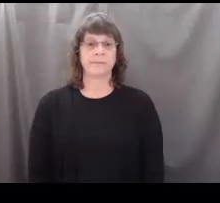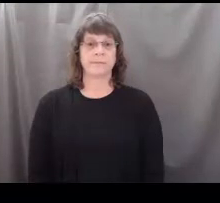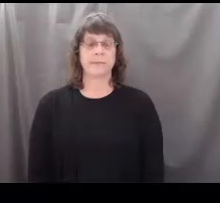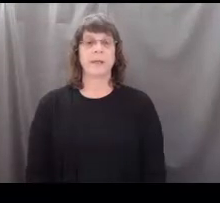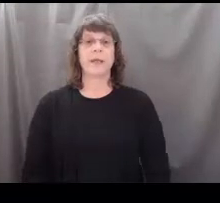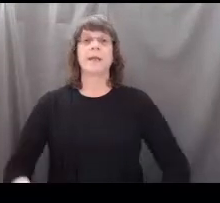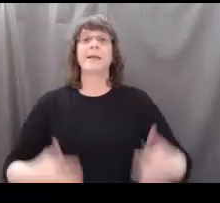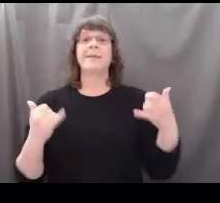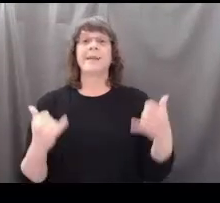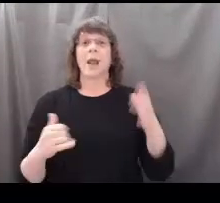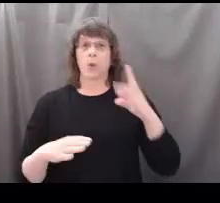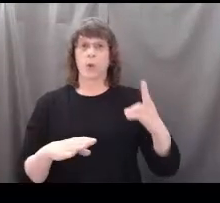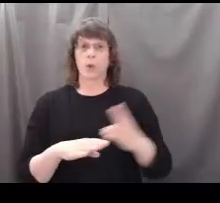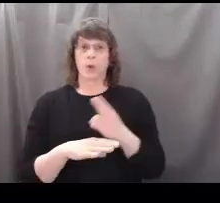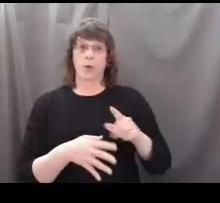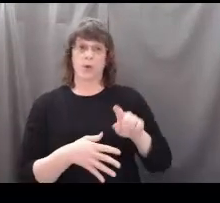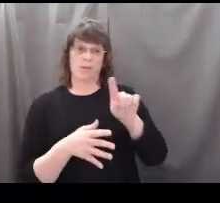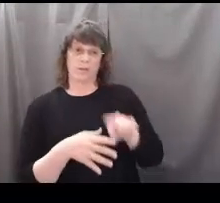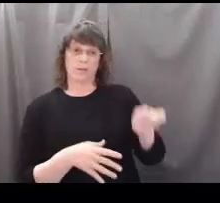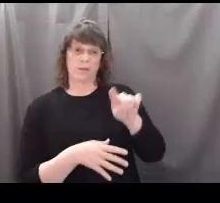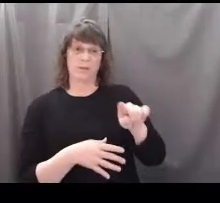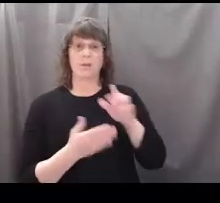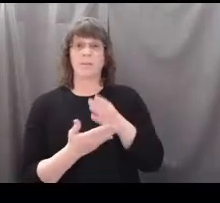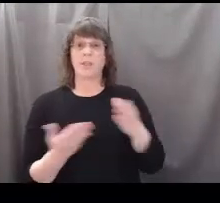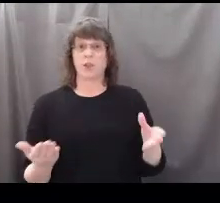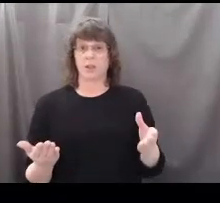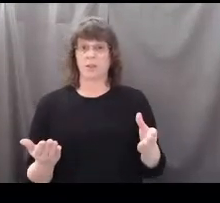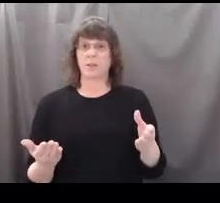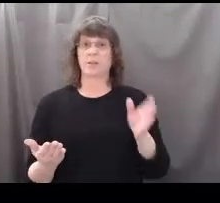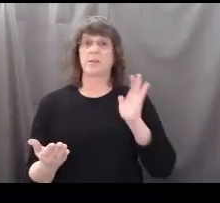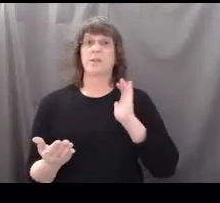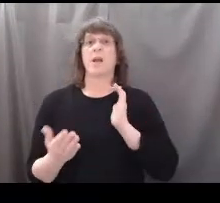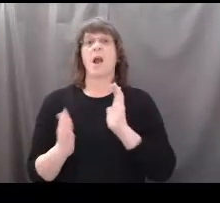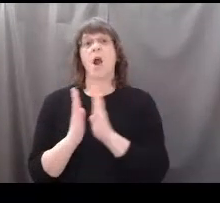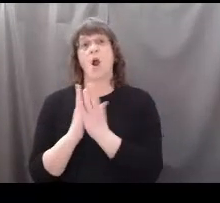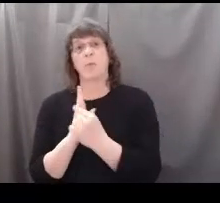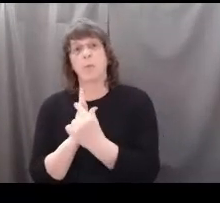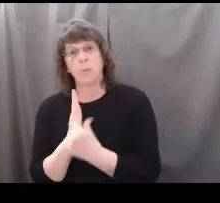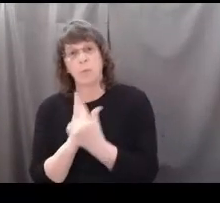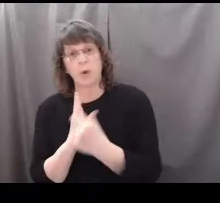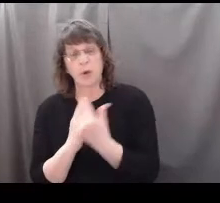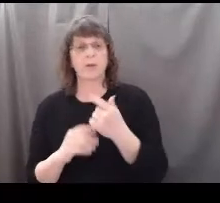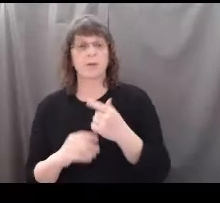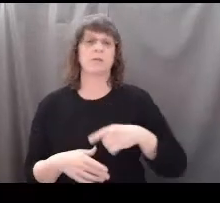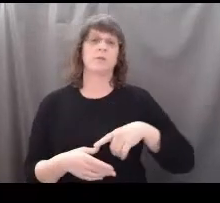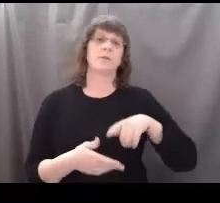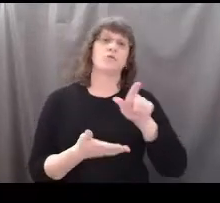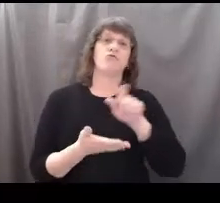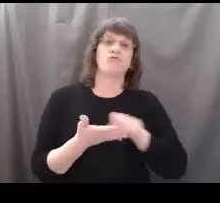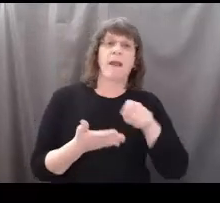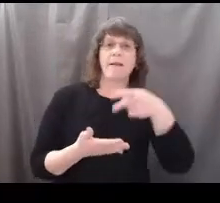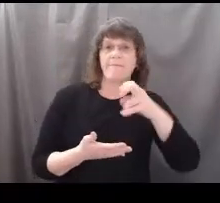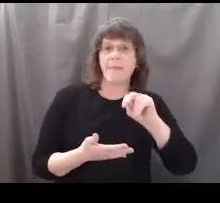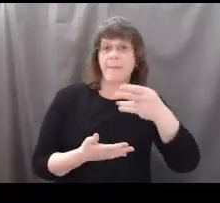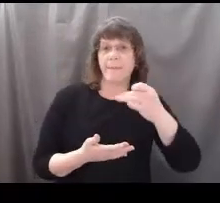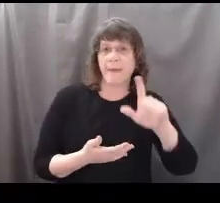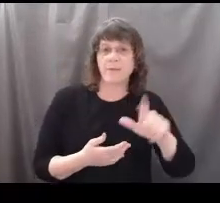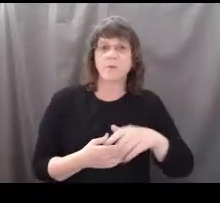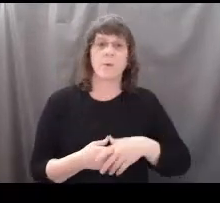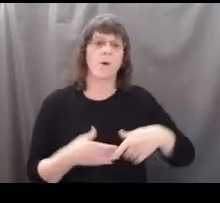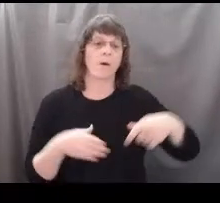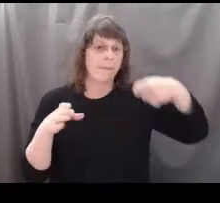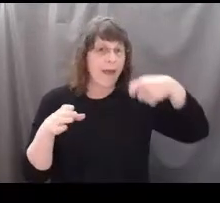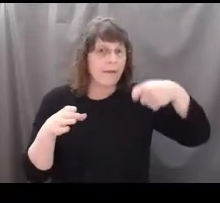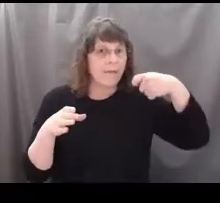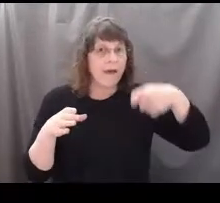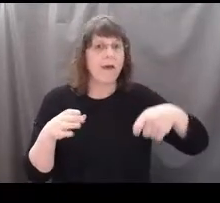So today we're going to use the materials, our field study notebook, our writing utensils, magnifying glass,